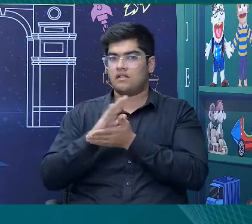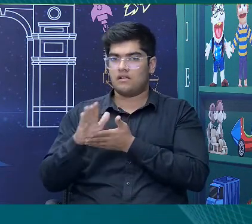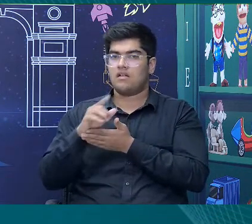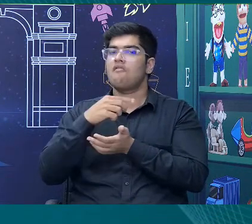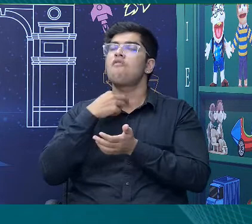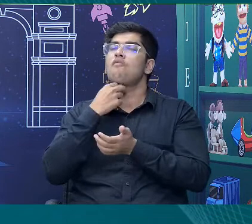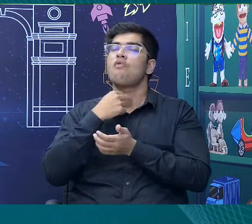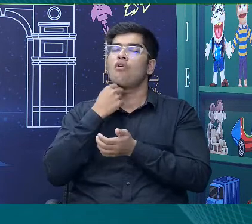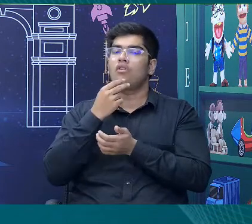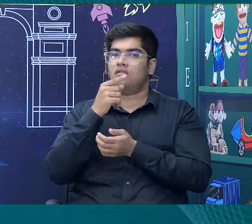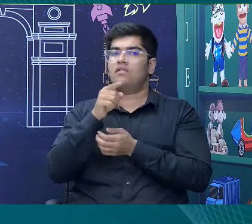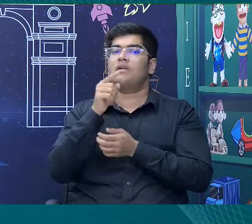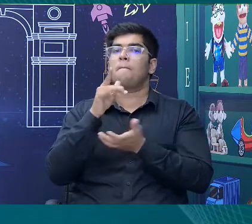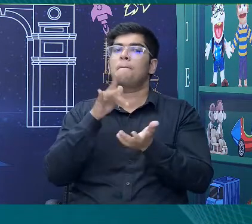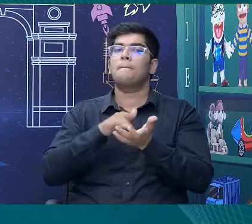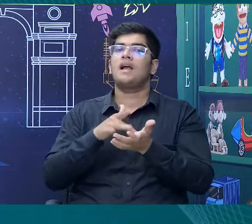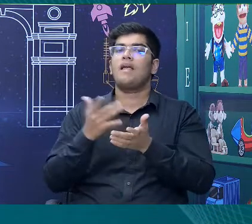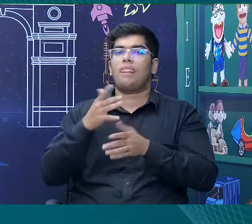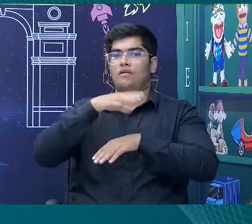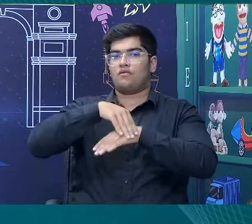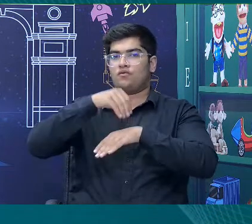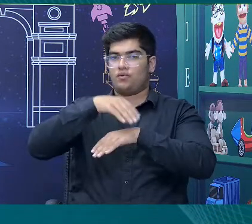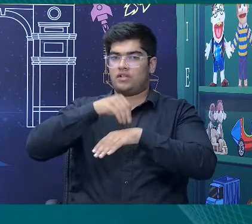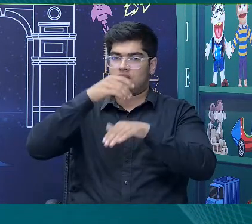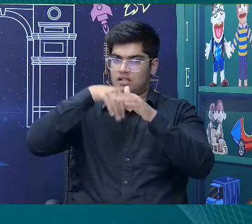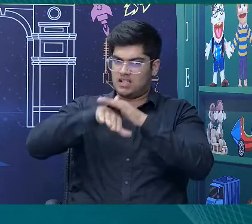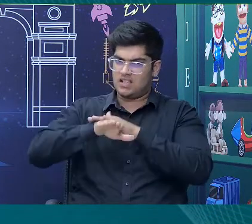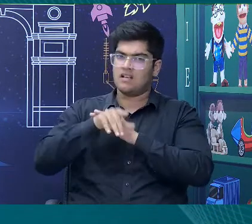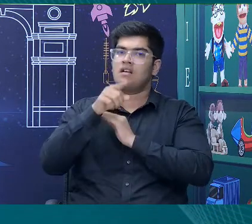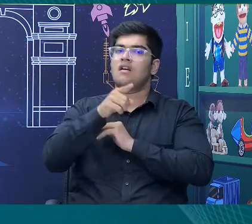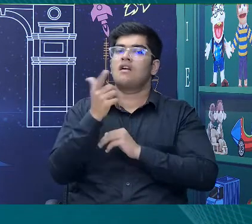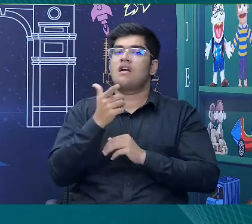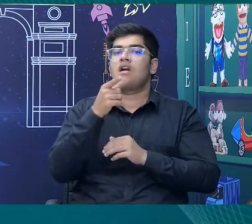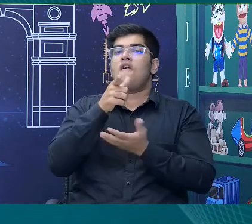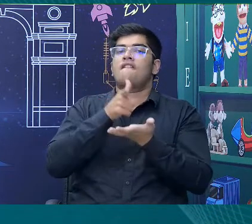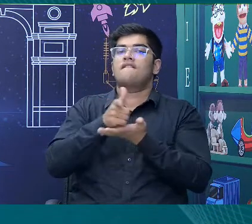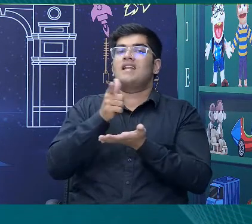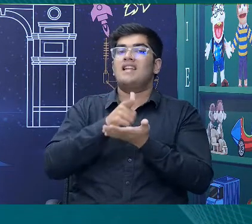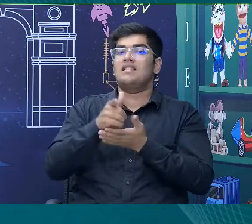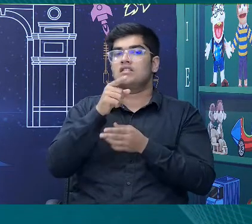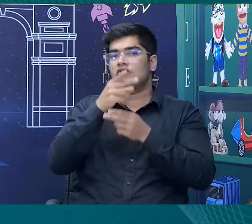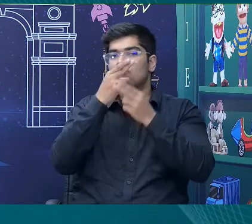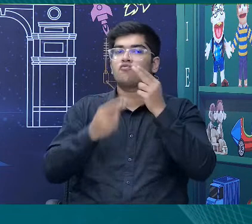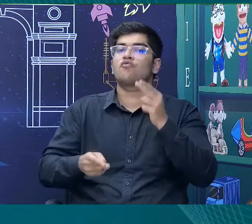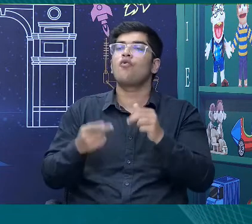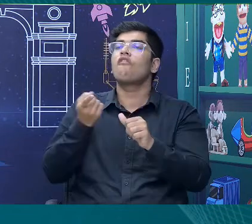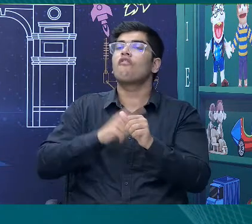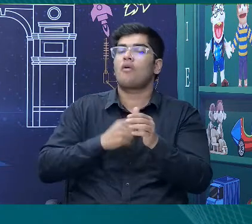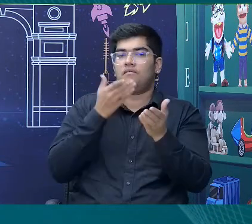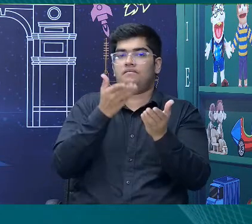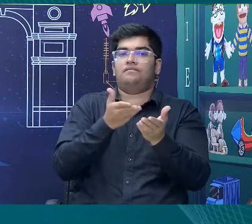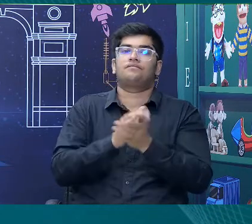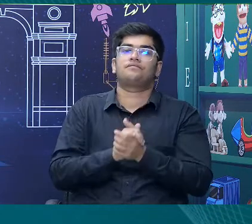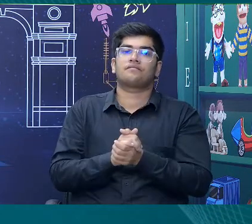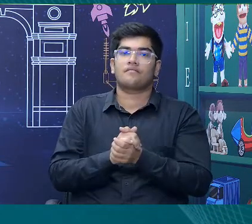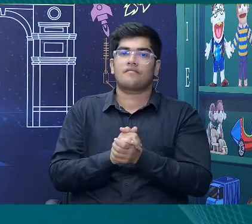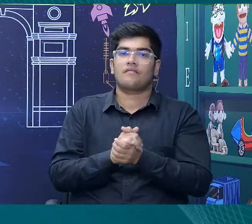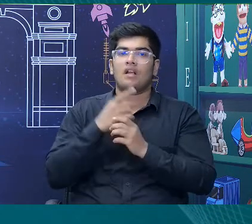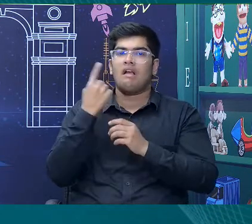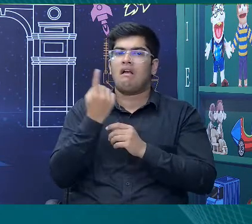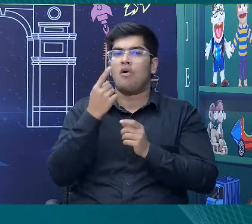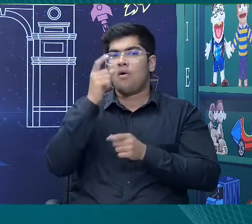The little village in Sweden, that is the setting of our story today. It's a picture of that village. Okay. The village has a population of